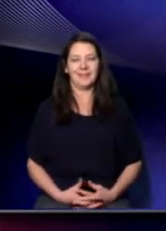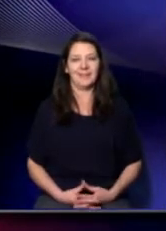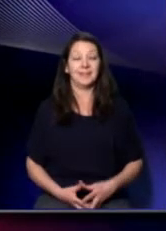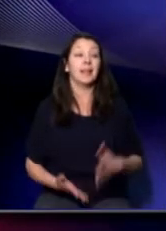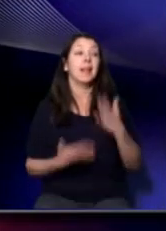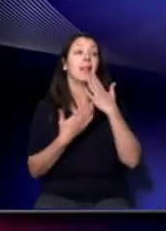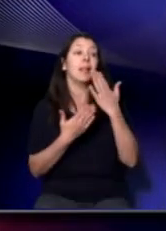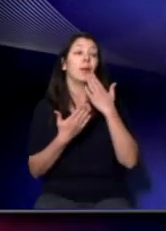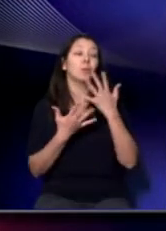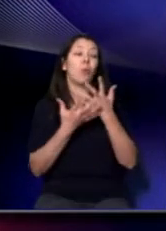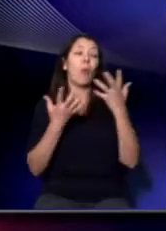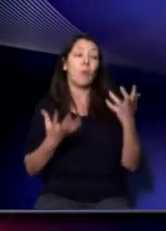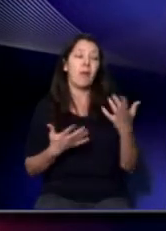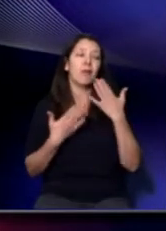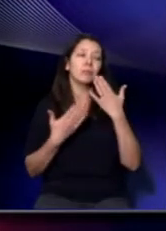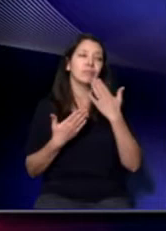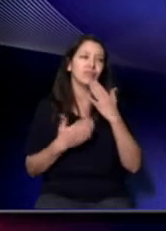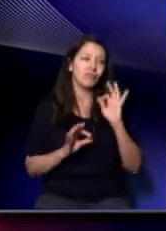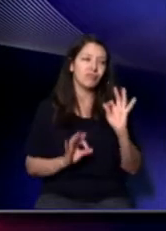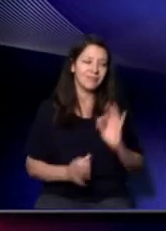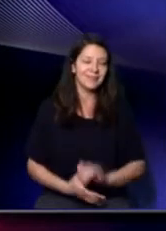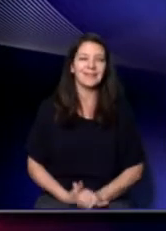Thank you very much. That was good.